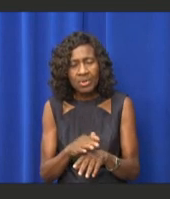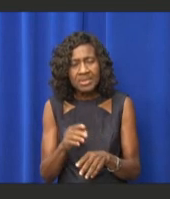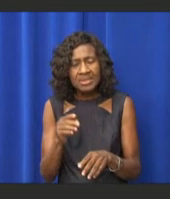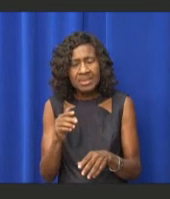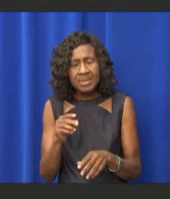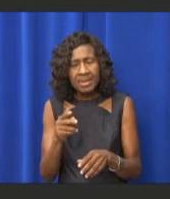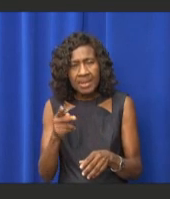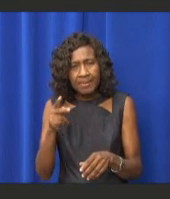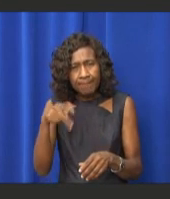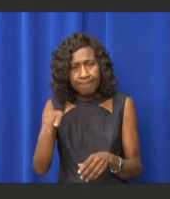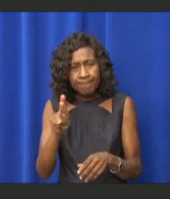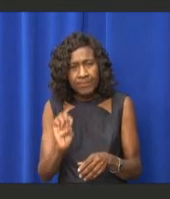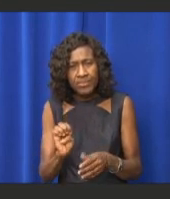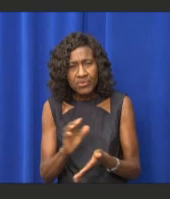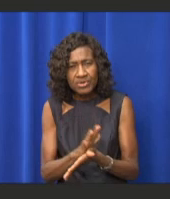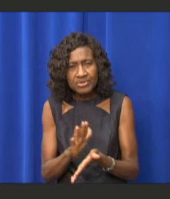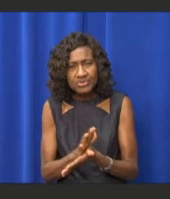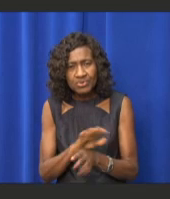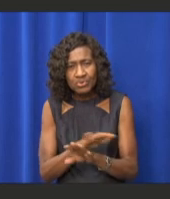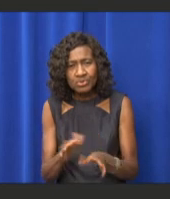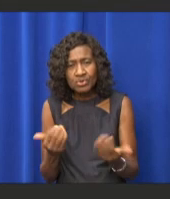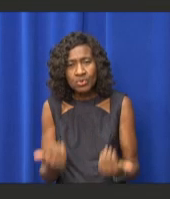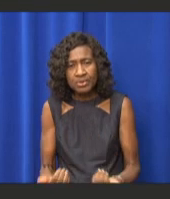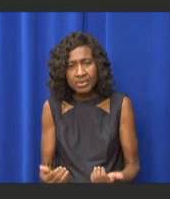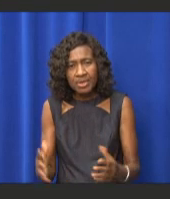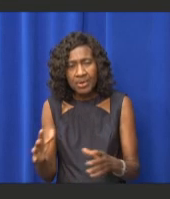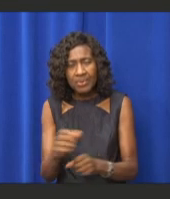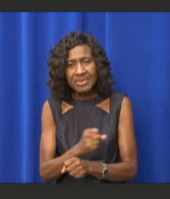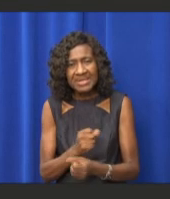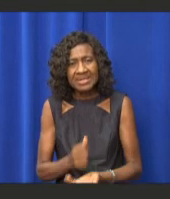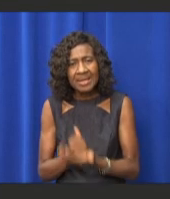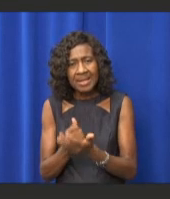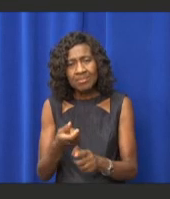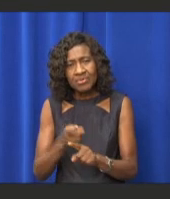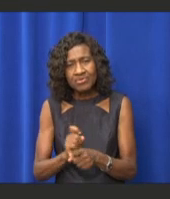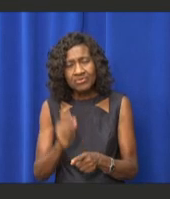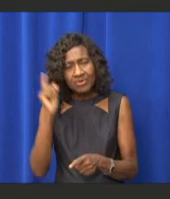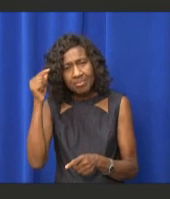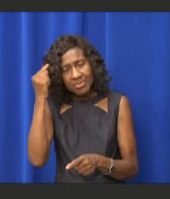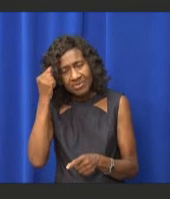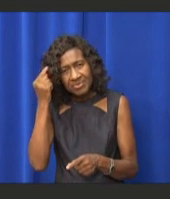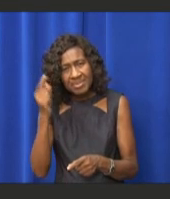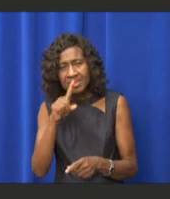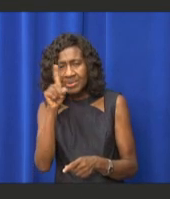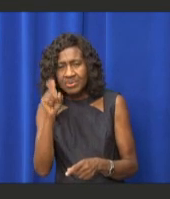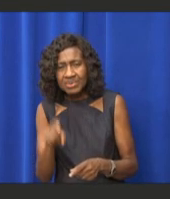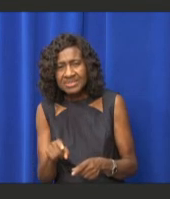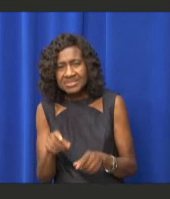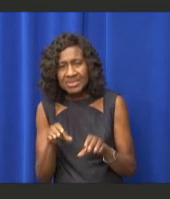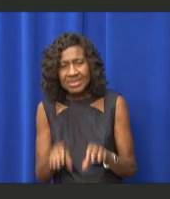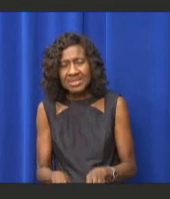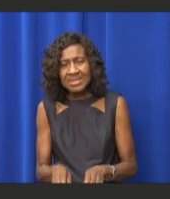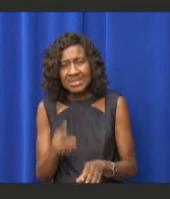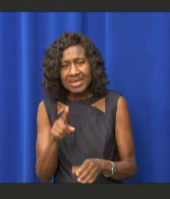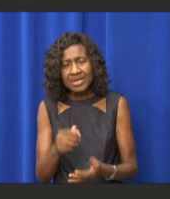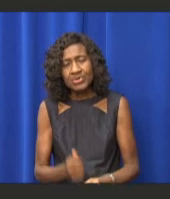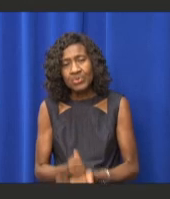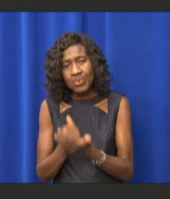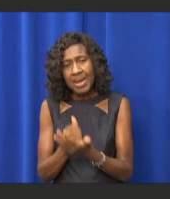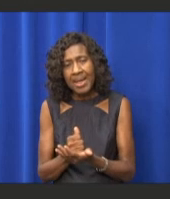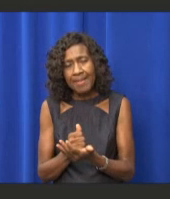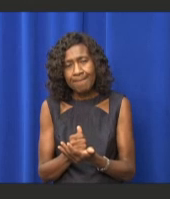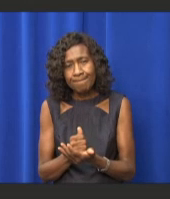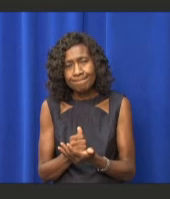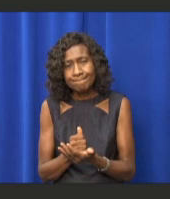there any possible funding available from government to assist with a stipend and to pay health insurance for preschool staff to help keep the